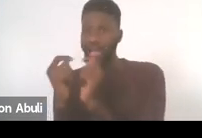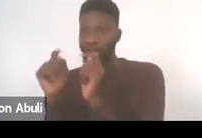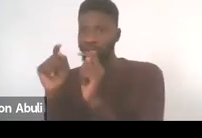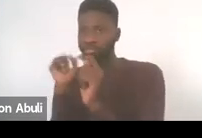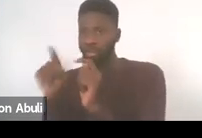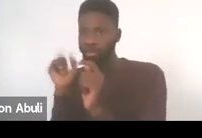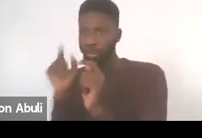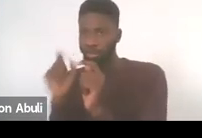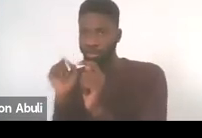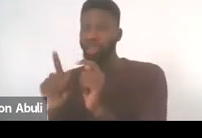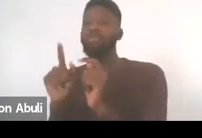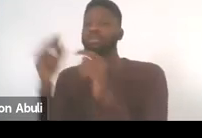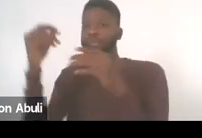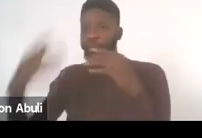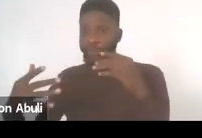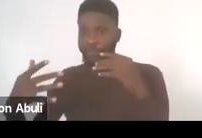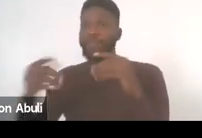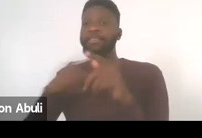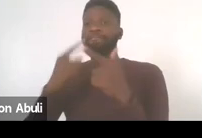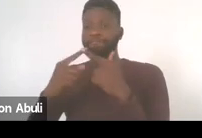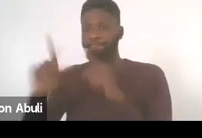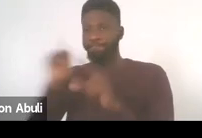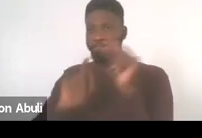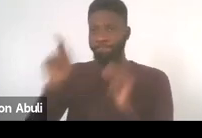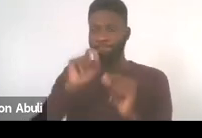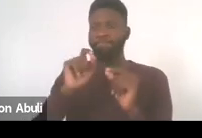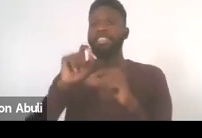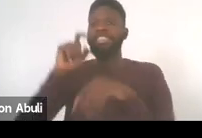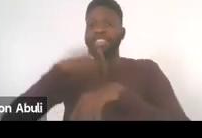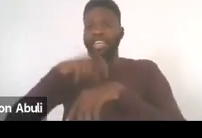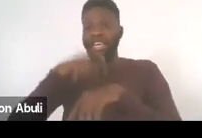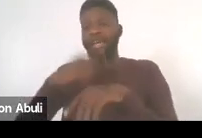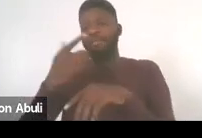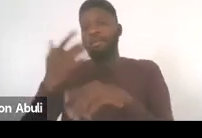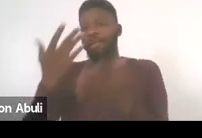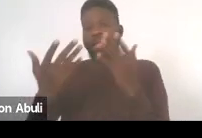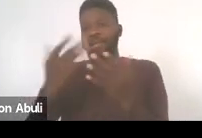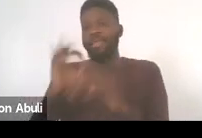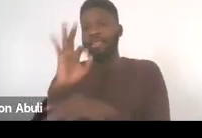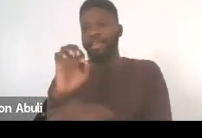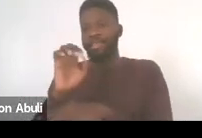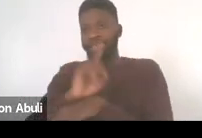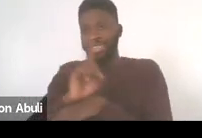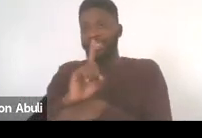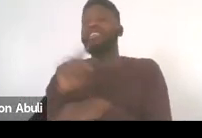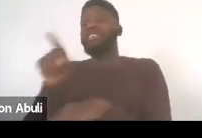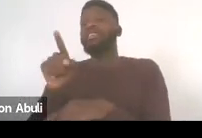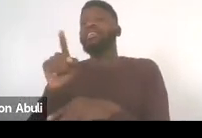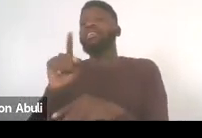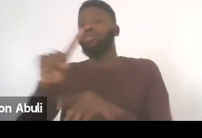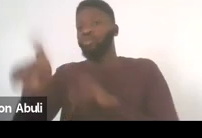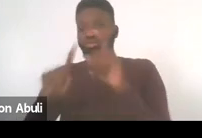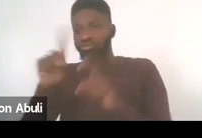then there's always like the last half hour, most it's used to respond to questions and answers.